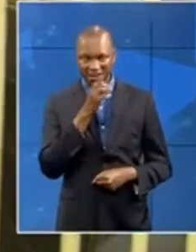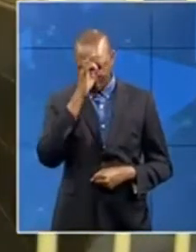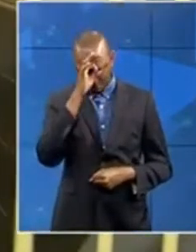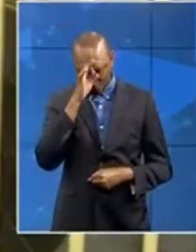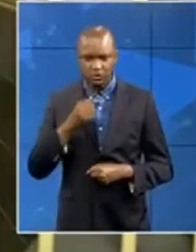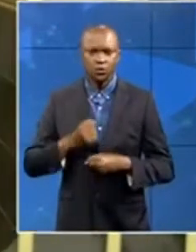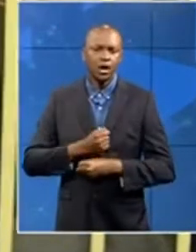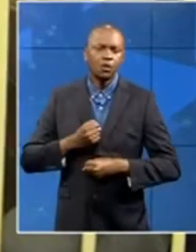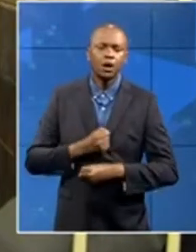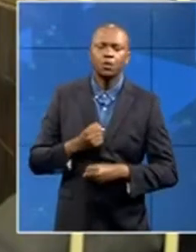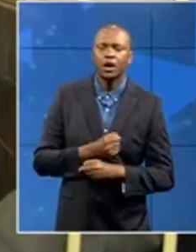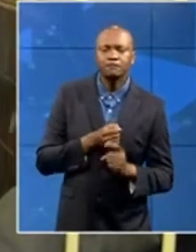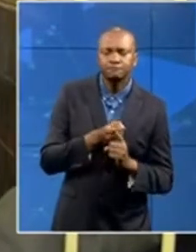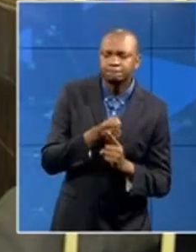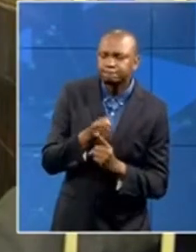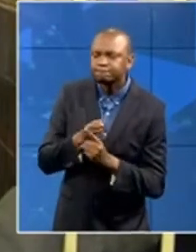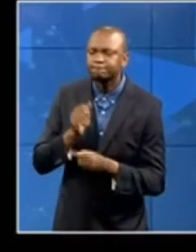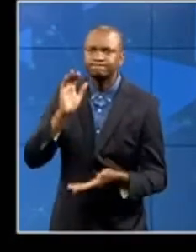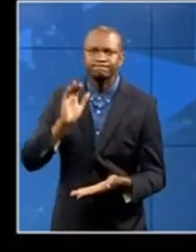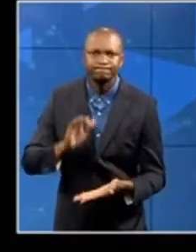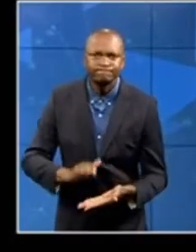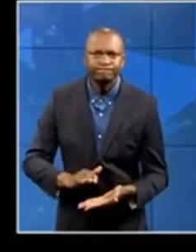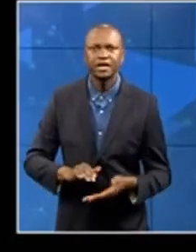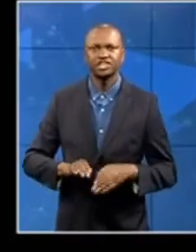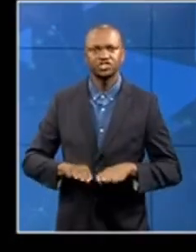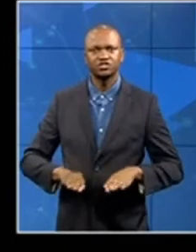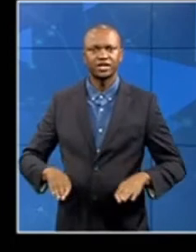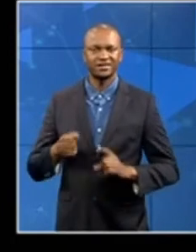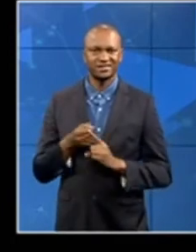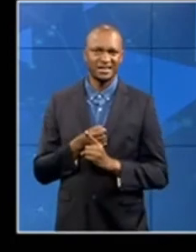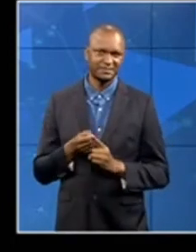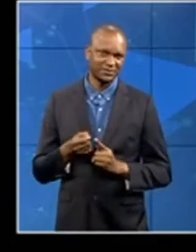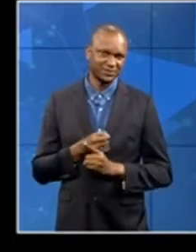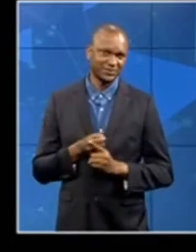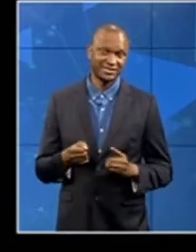kulwa nekuhlukunyetwa kwebantwana. Lenhlangano